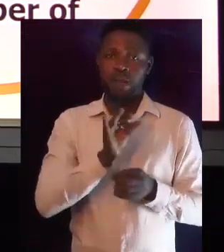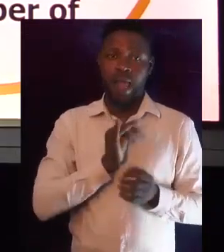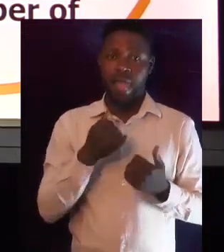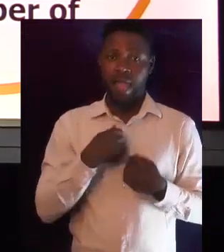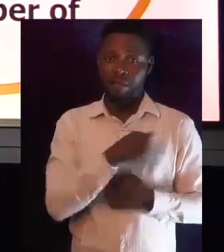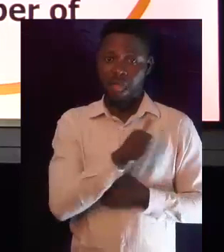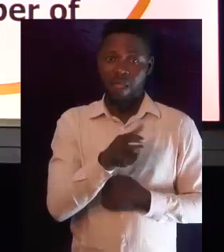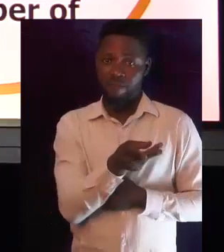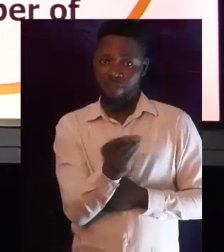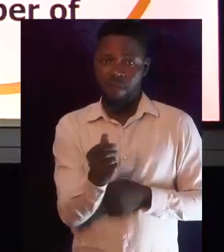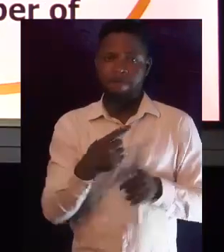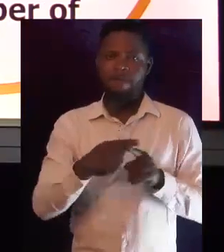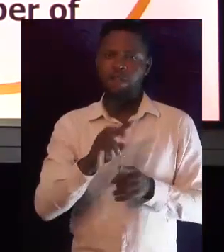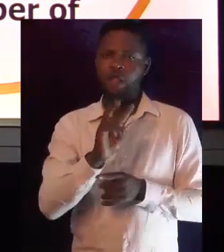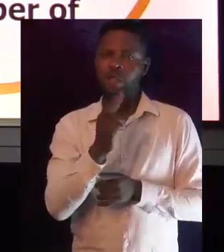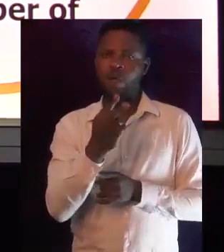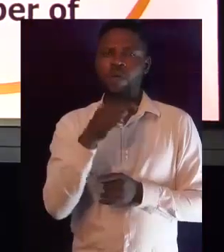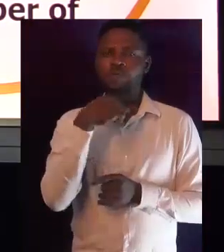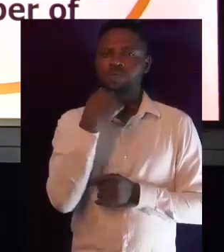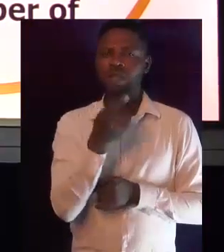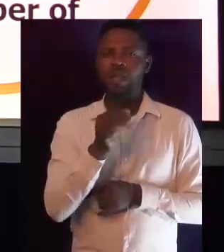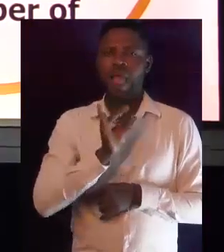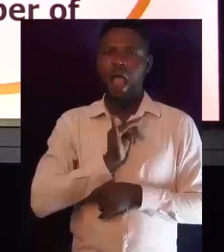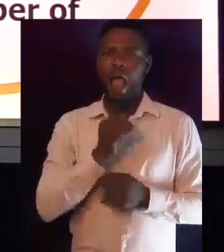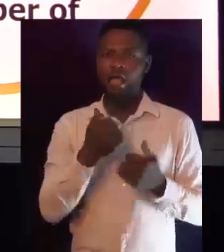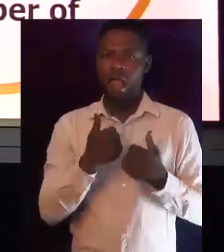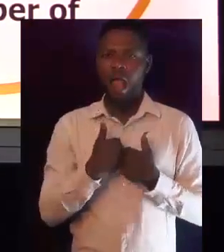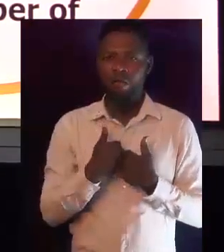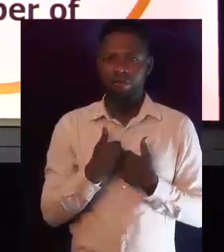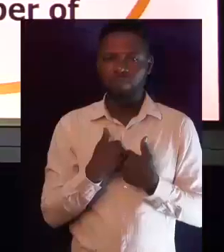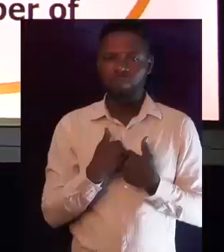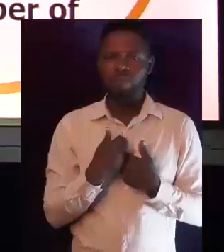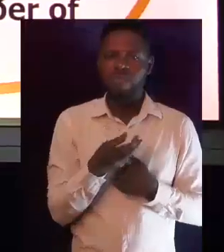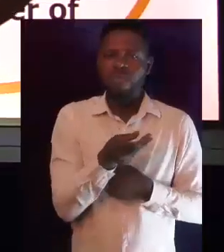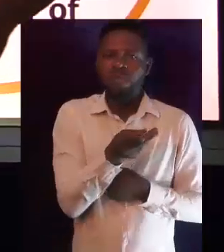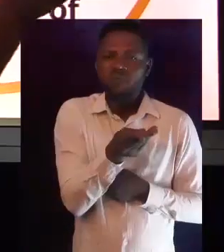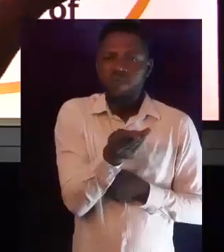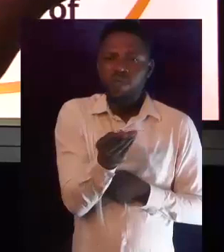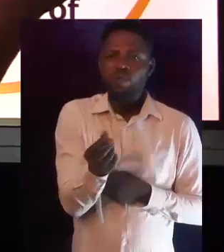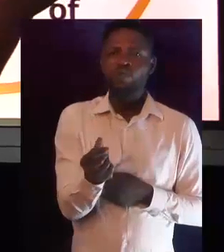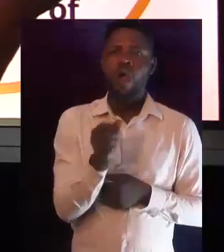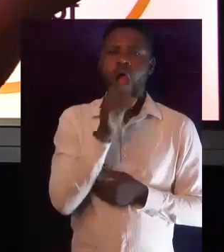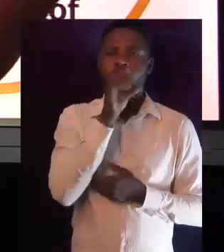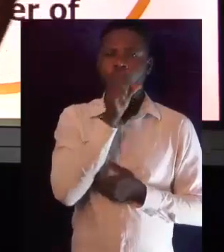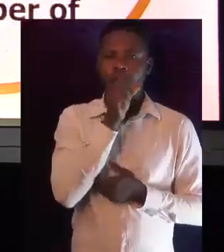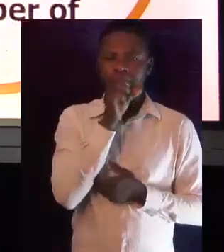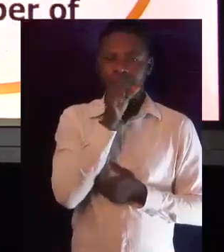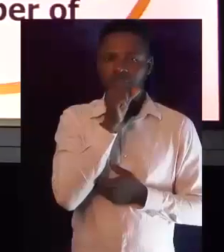a few oranges. But the second one now says, I have